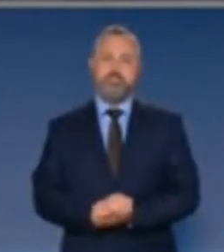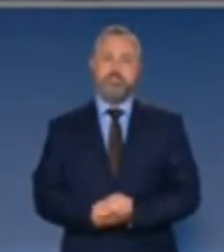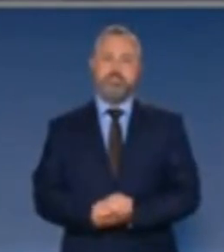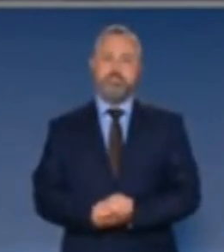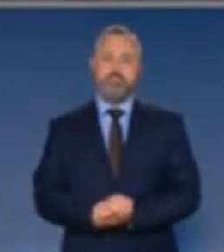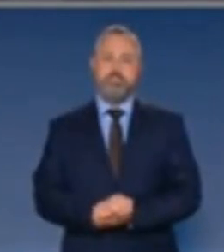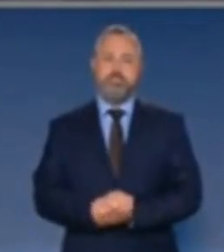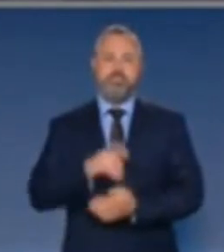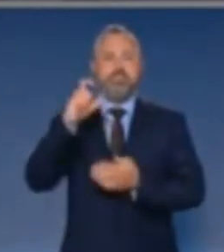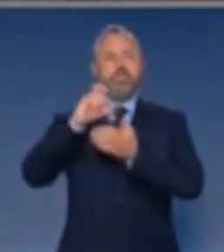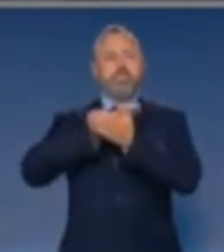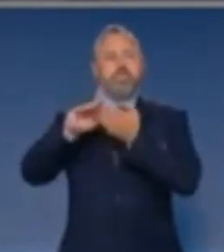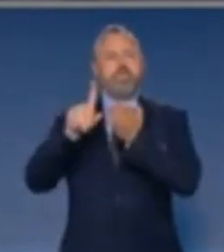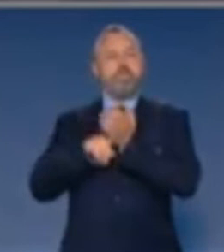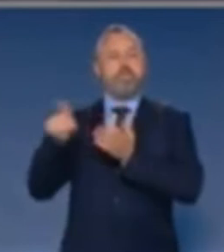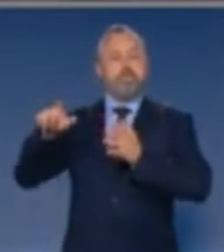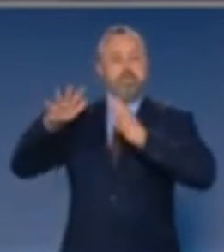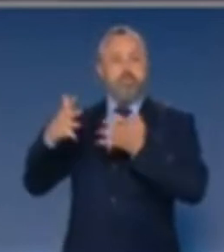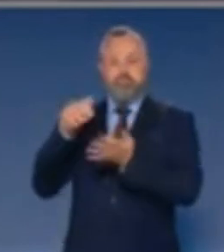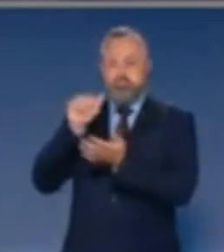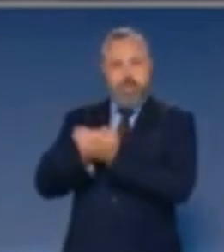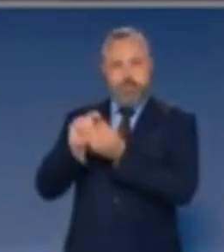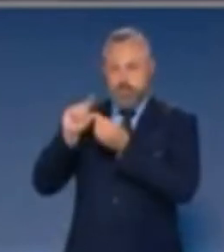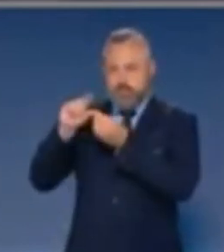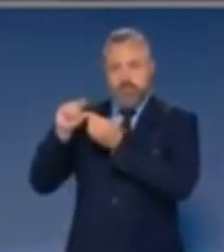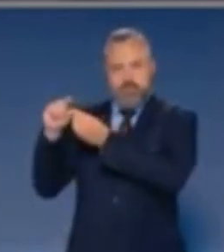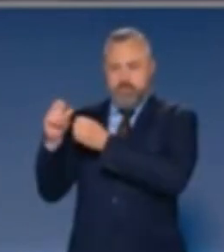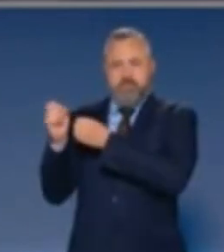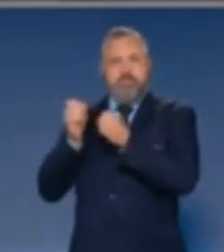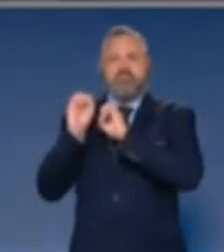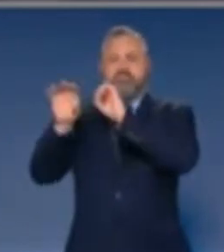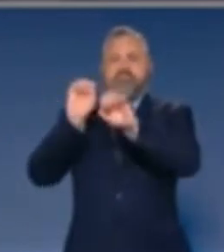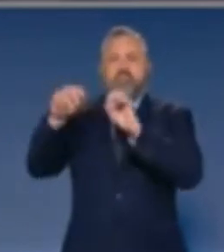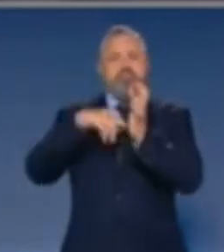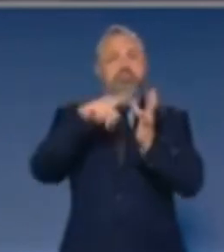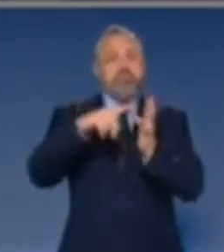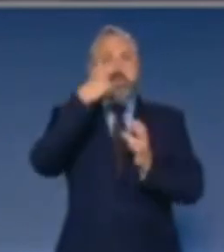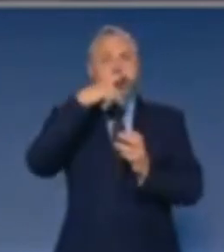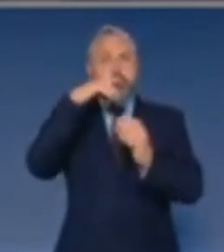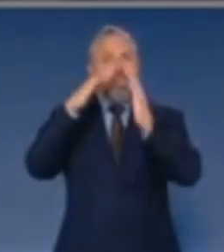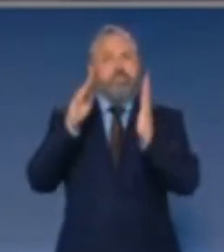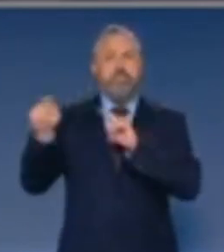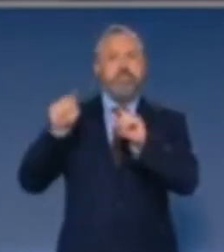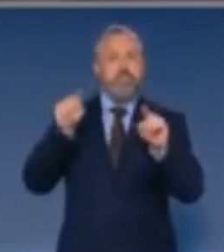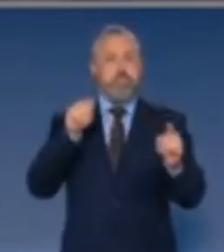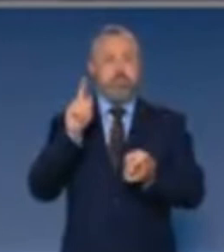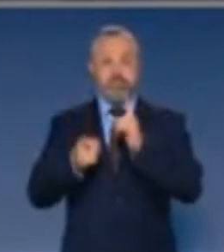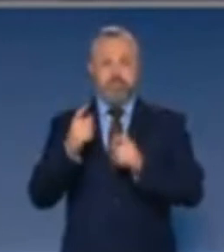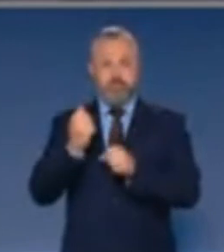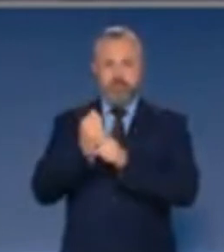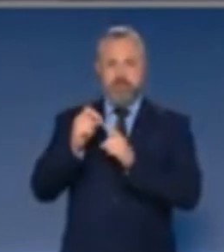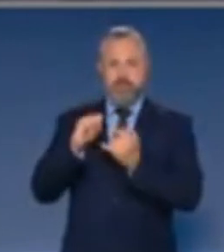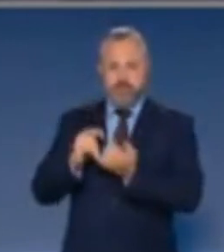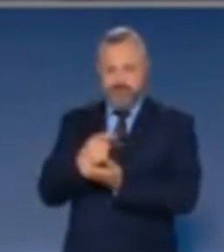care facilities in various states, and that in many cases there have been examples of the GPS tracker located in the box